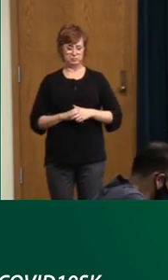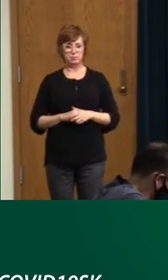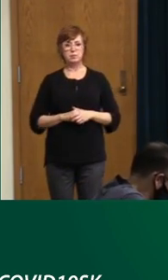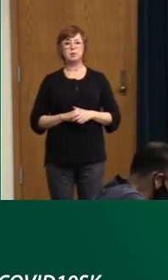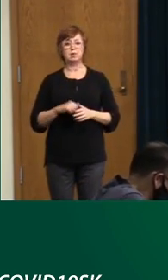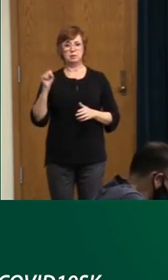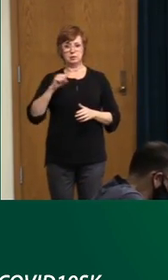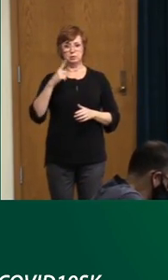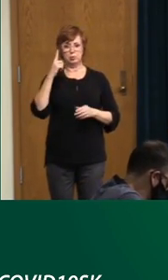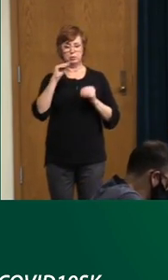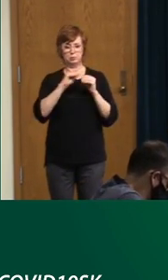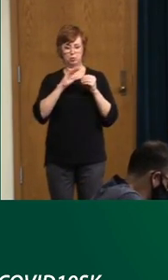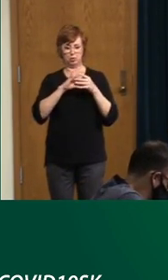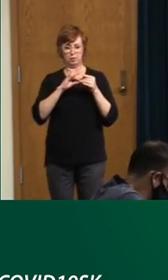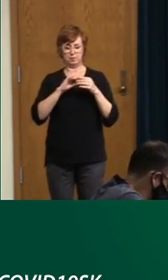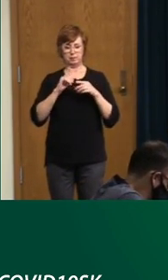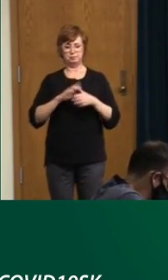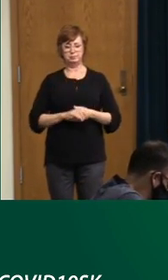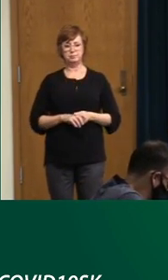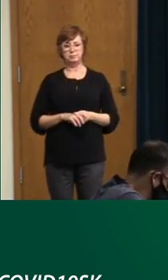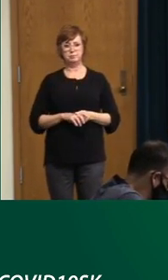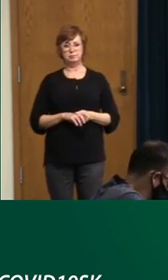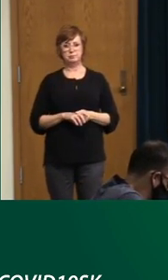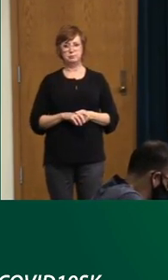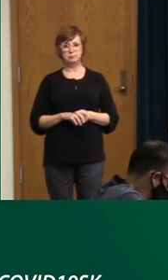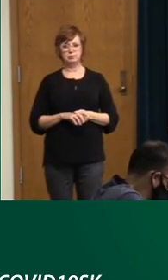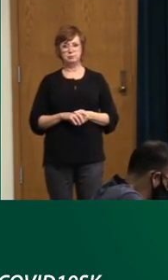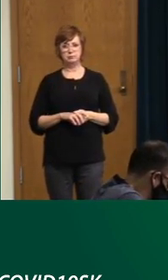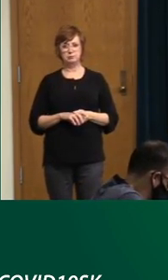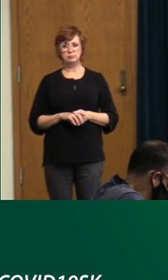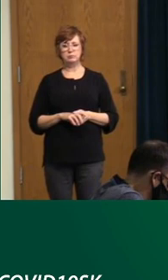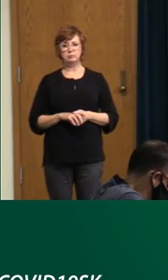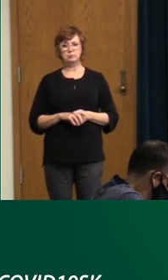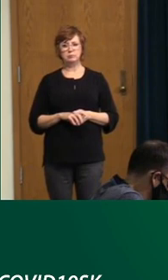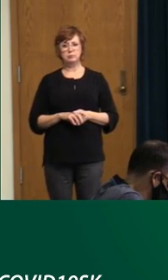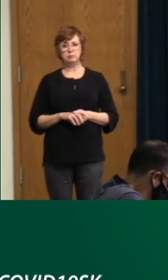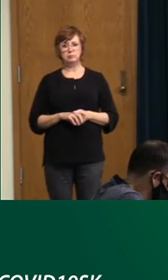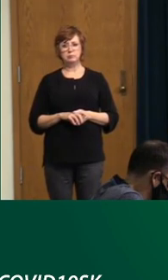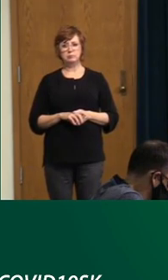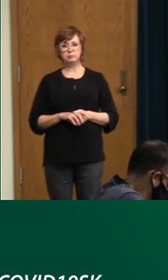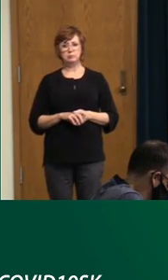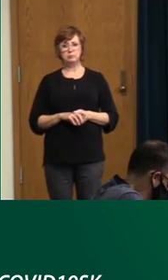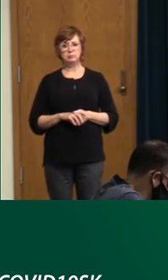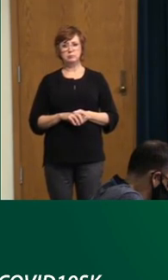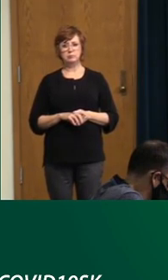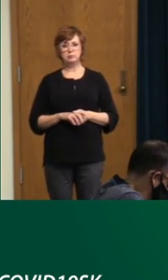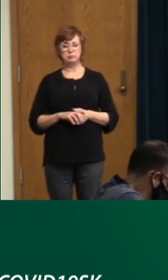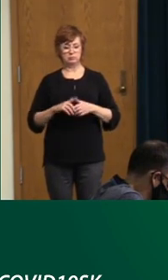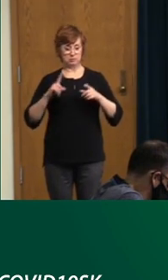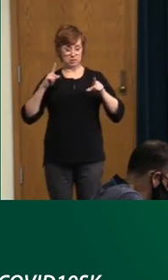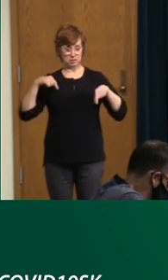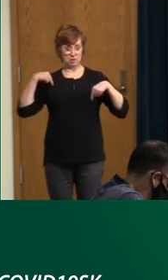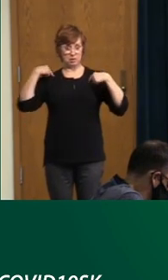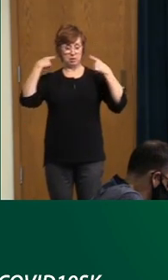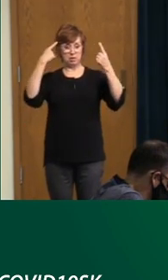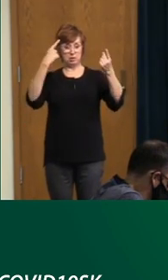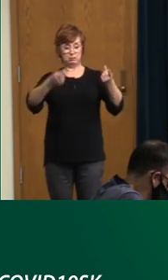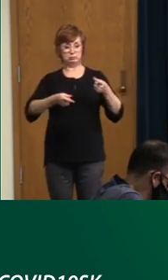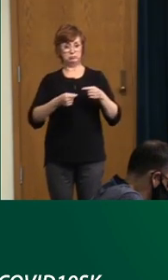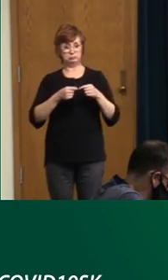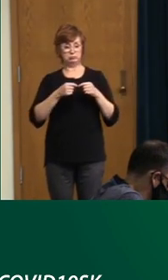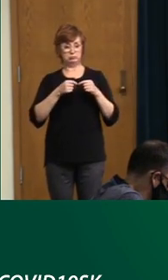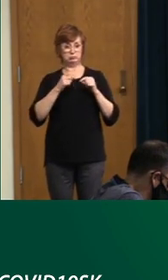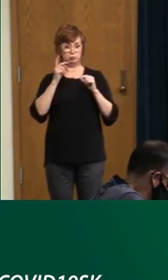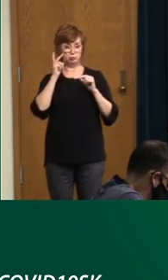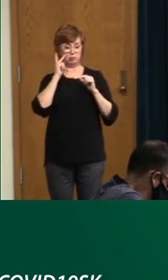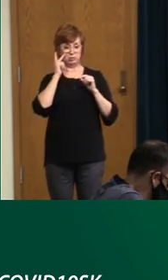Just to add that throughout the pandemic, it is one of the metrics we've been monitoring, and I don't think you're seeing a trajectory any